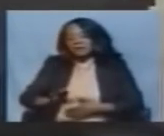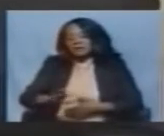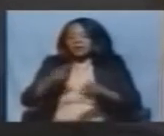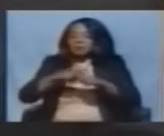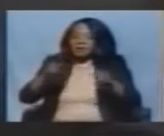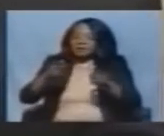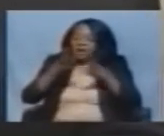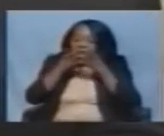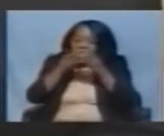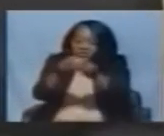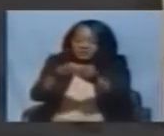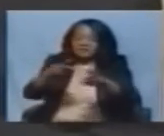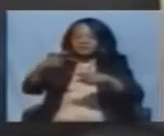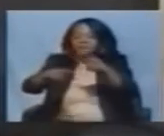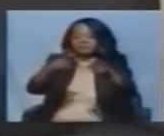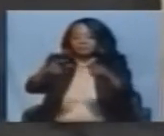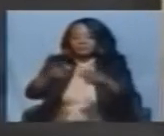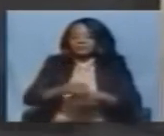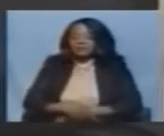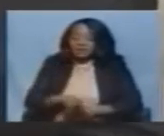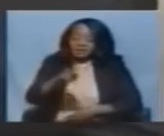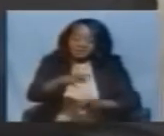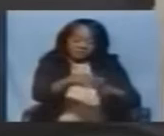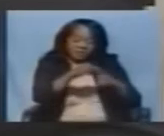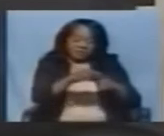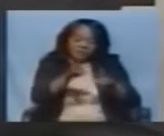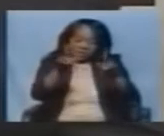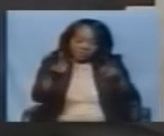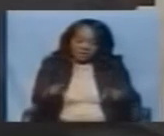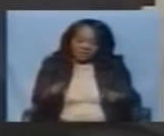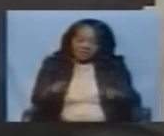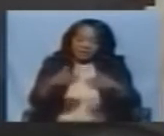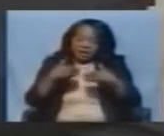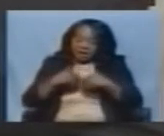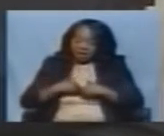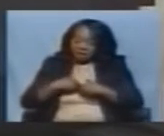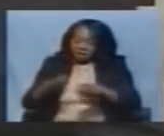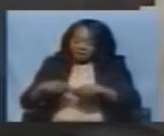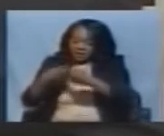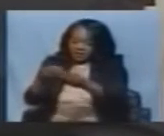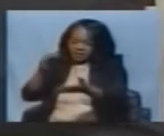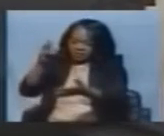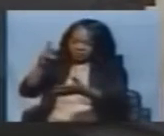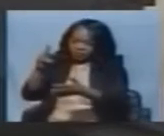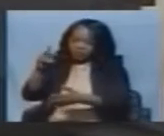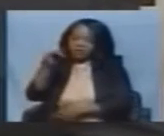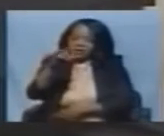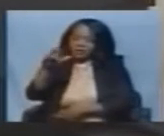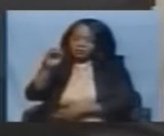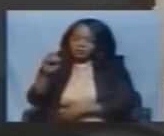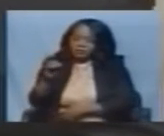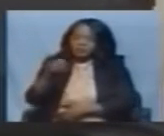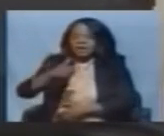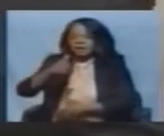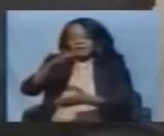process. So in the beginning, this particular person writes specification that are skewed to a certain person, and he puts demands, something like this,